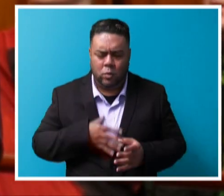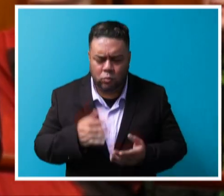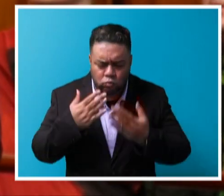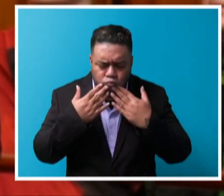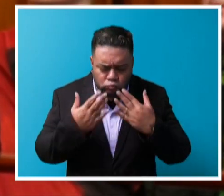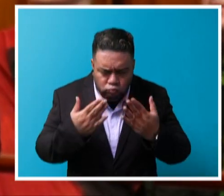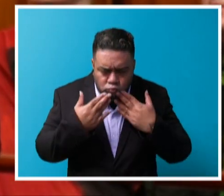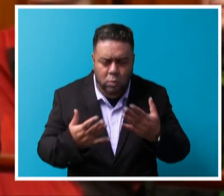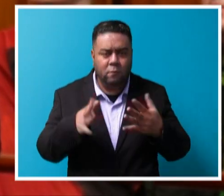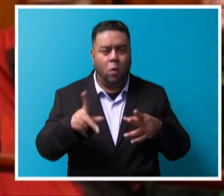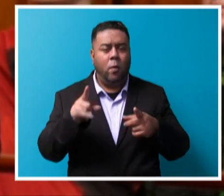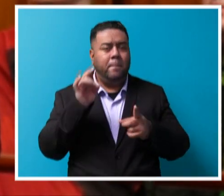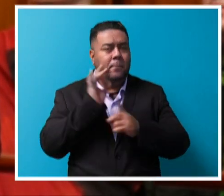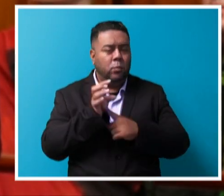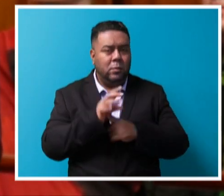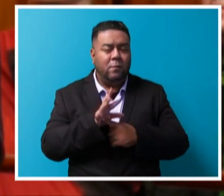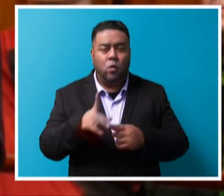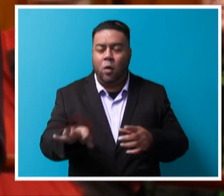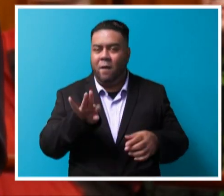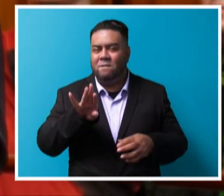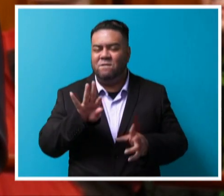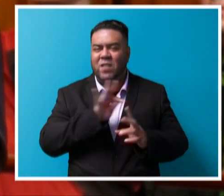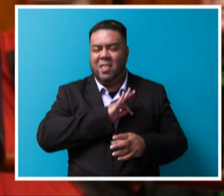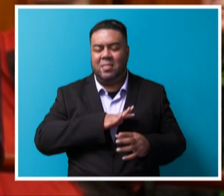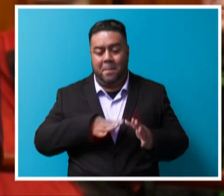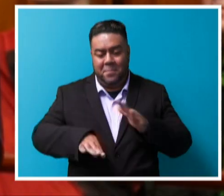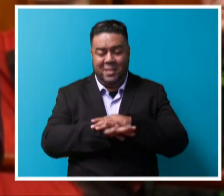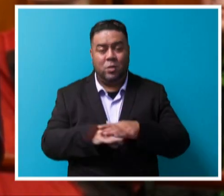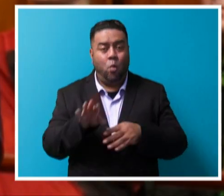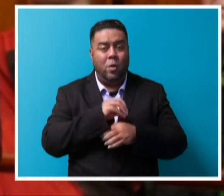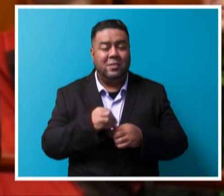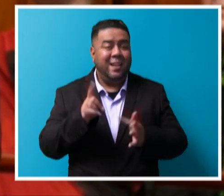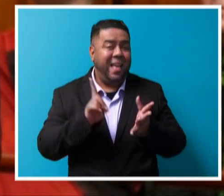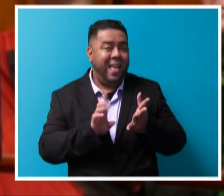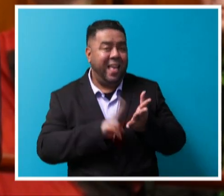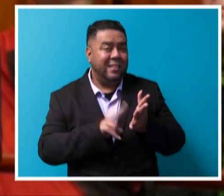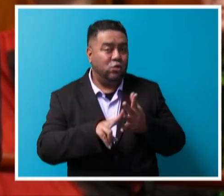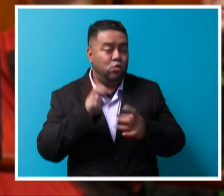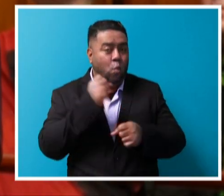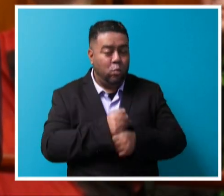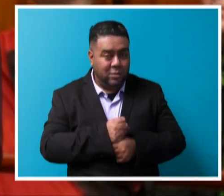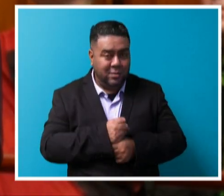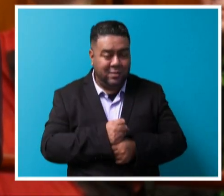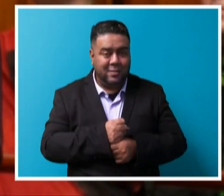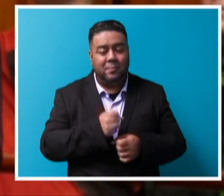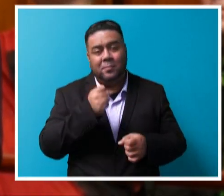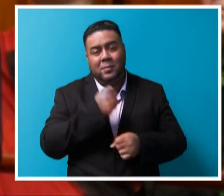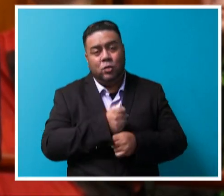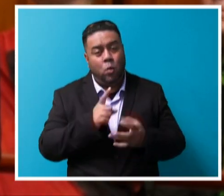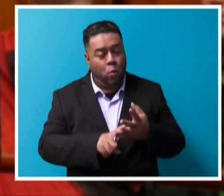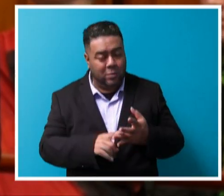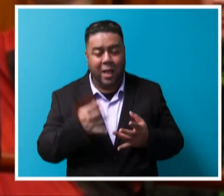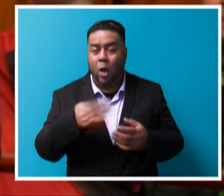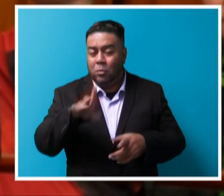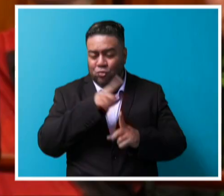important contribution of our faith-based organization, non-government organization, our traditional leaders,